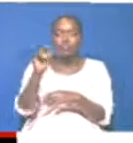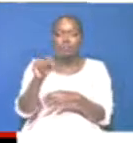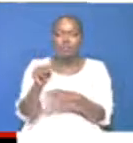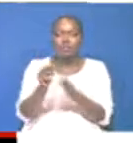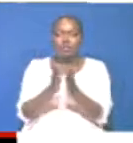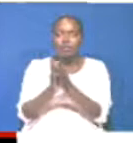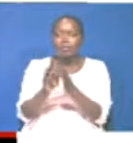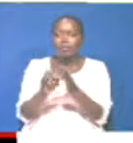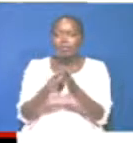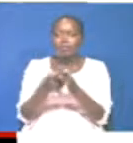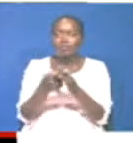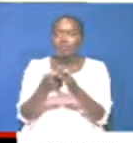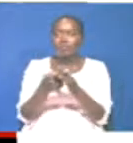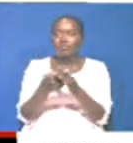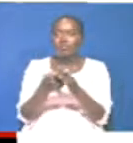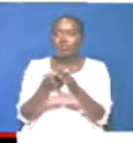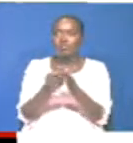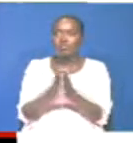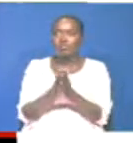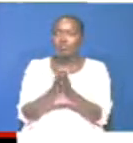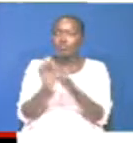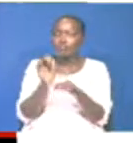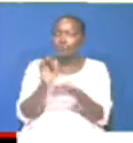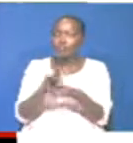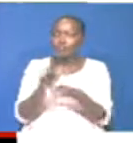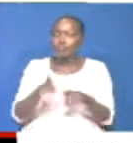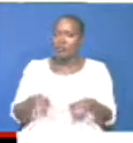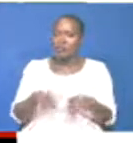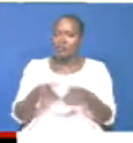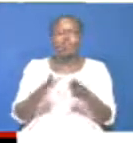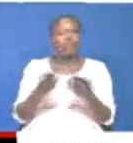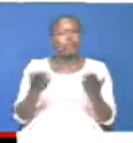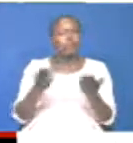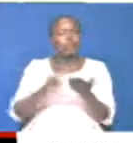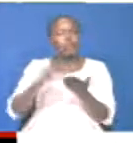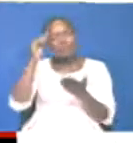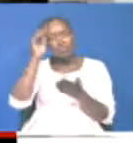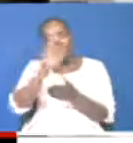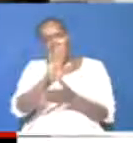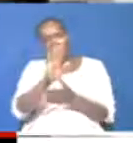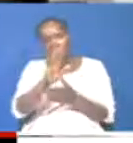with your early life, where you were born, and your education.